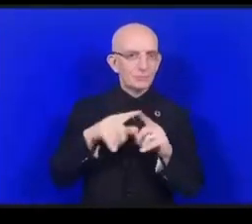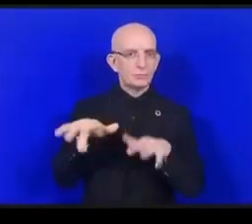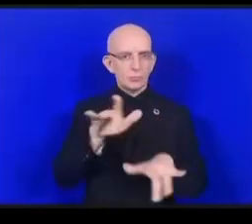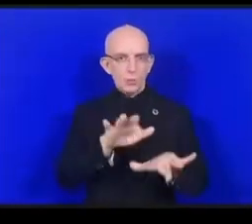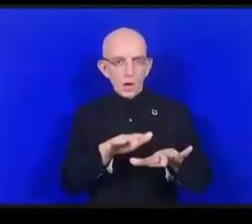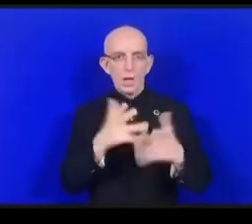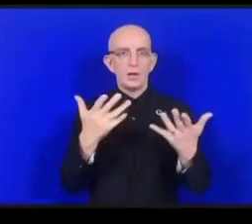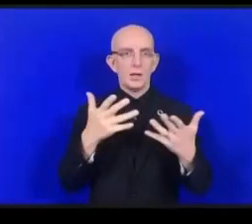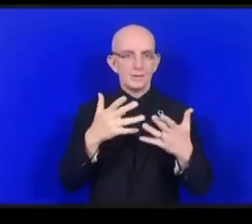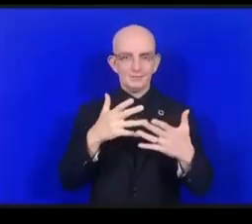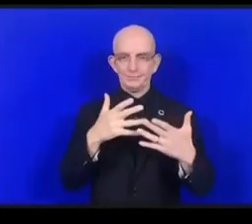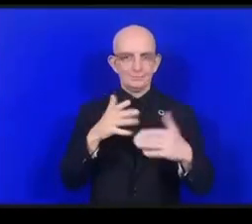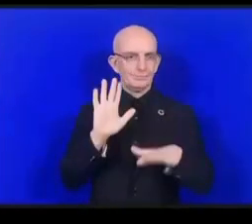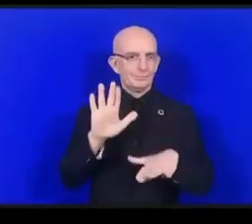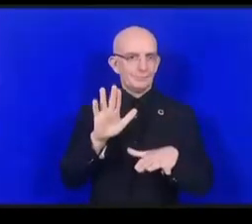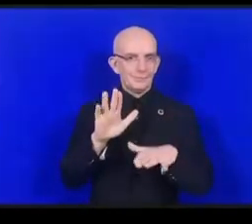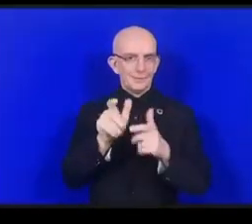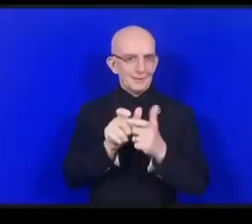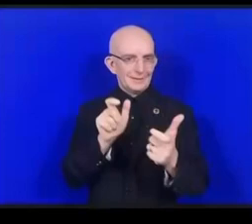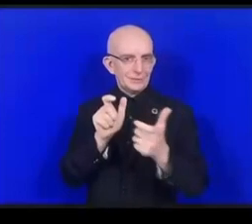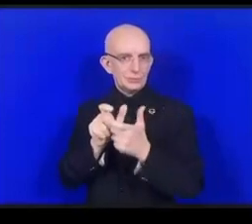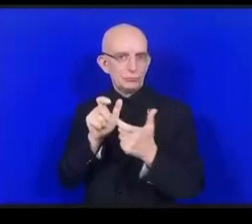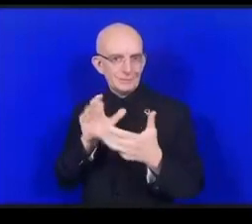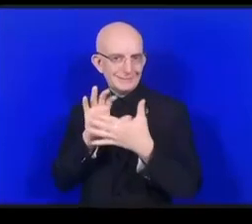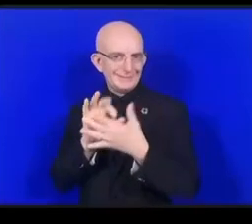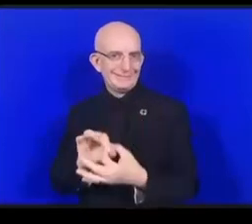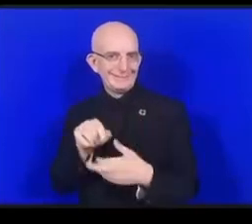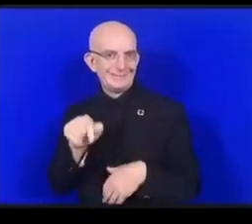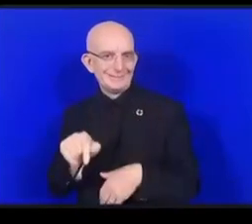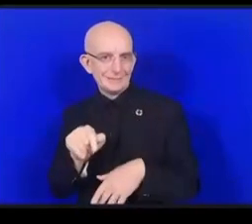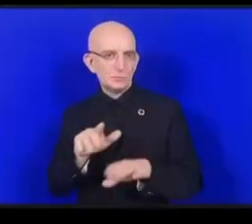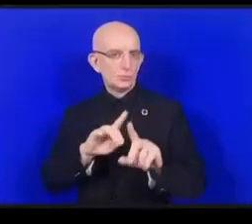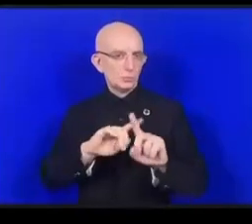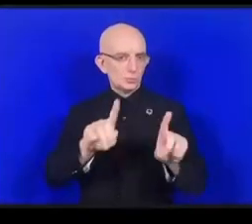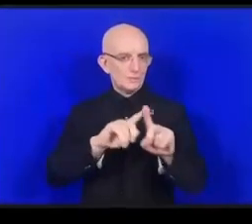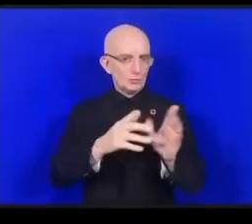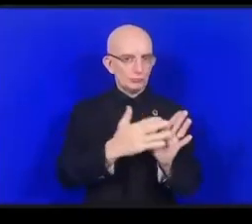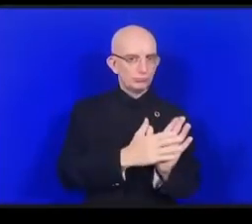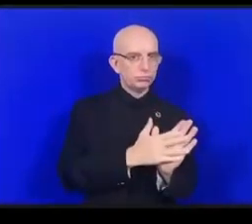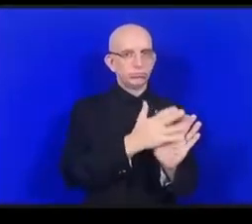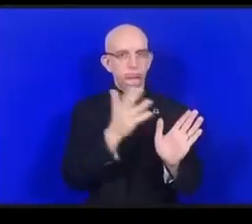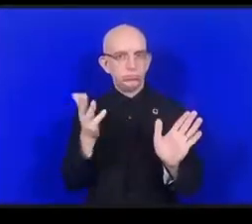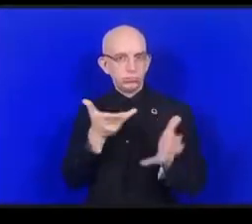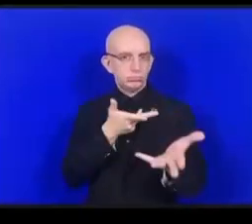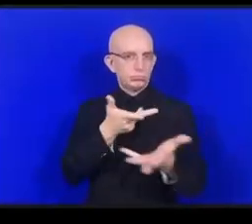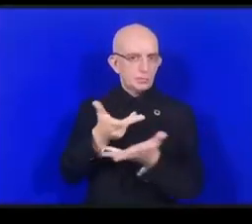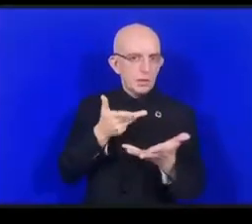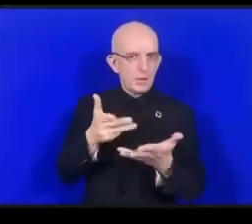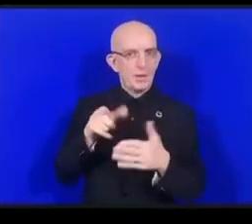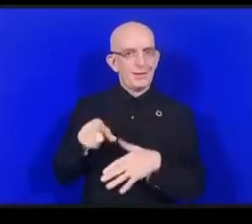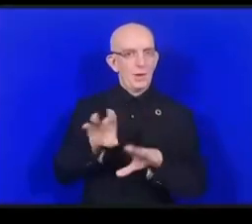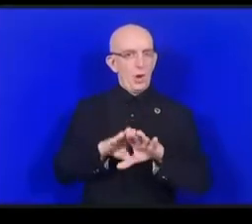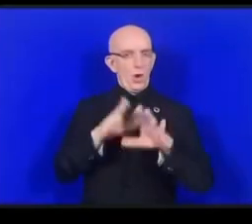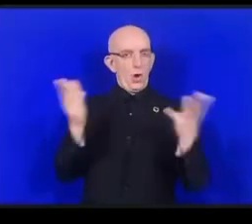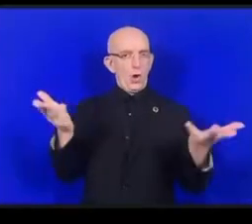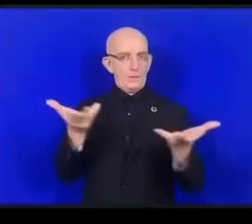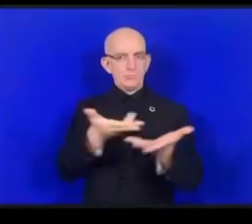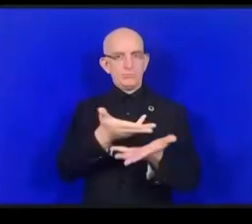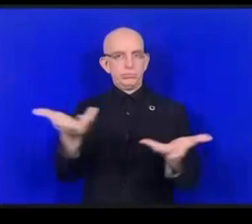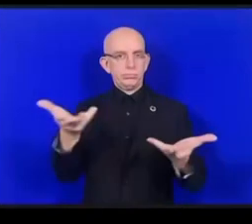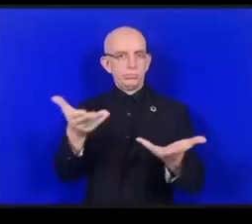autonomous vehicle or a connected vehicle, and what is available is Wi-Fi, then that will be what you use,